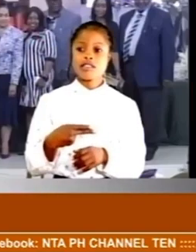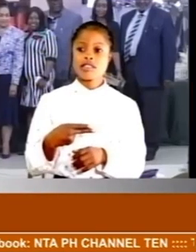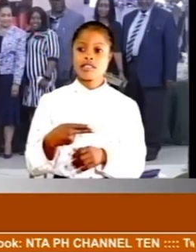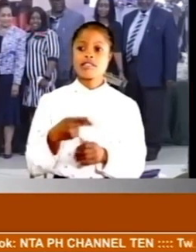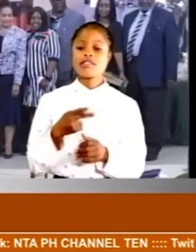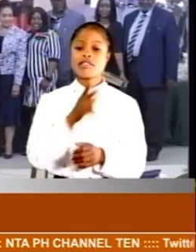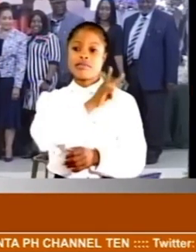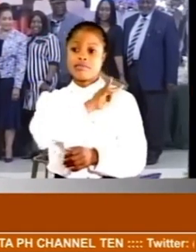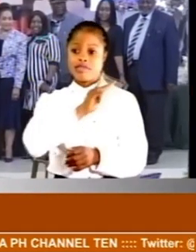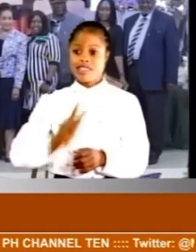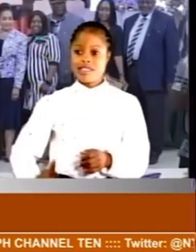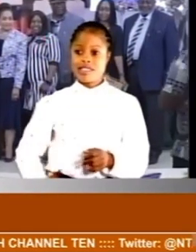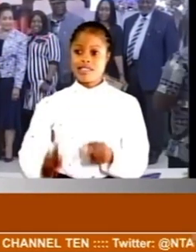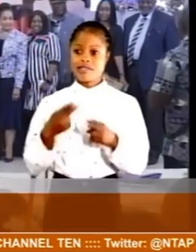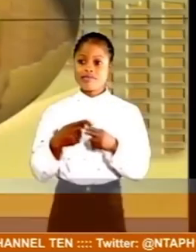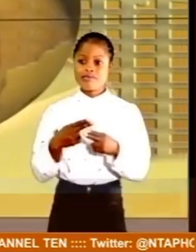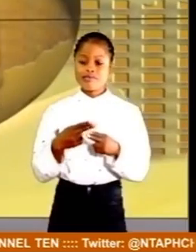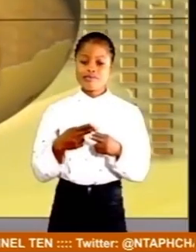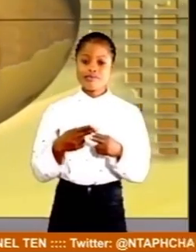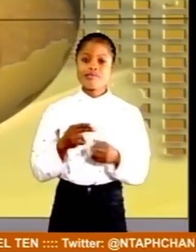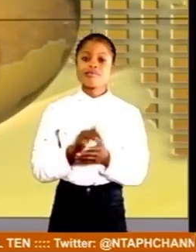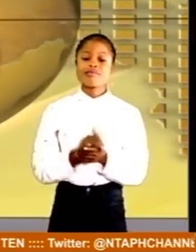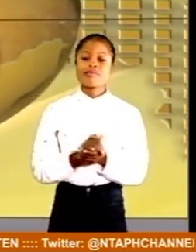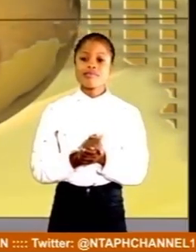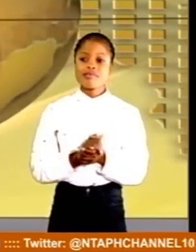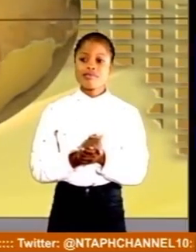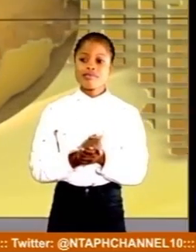Amajiri, NTA News. President Bola.